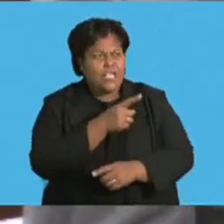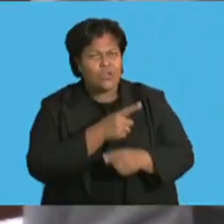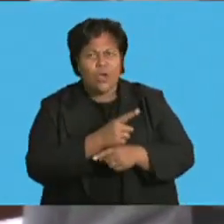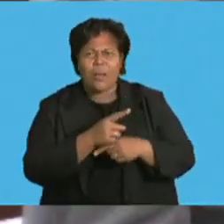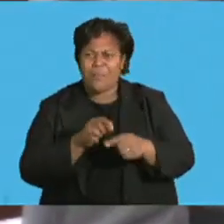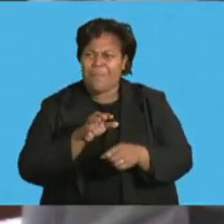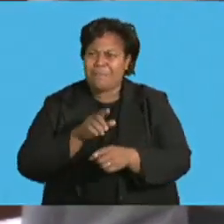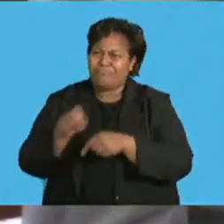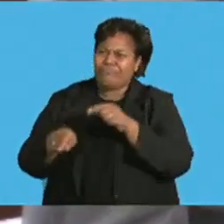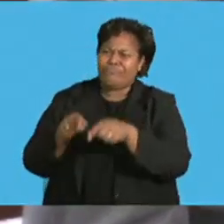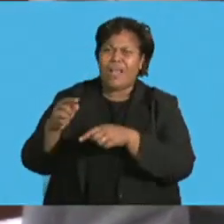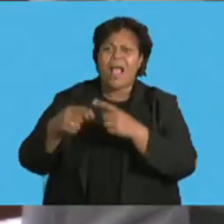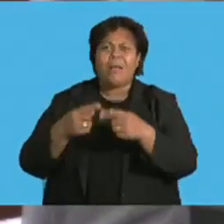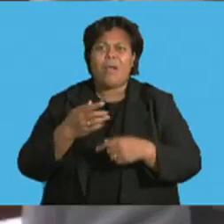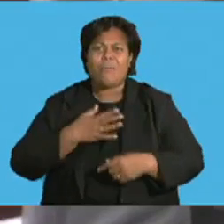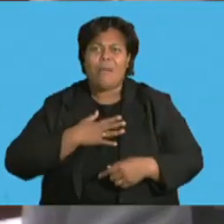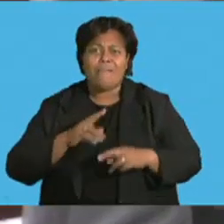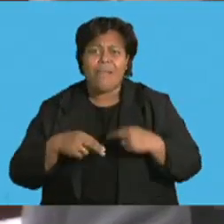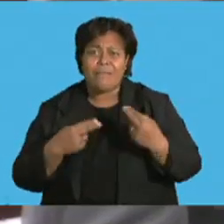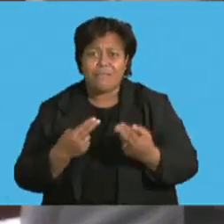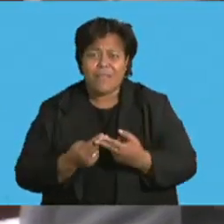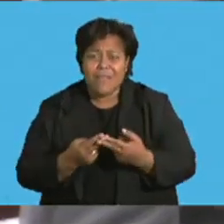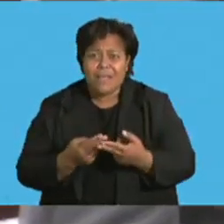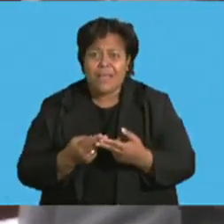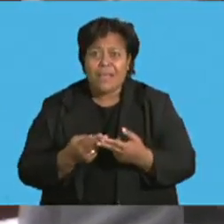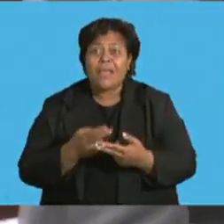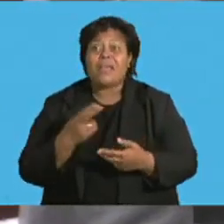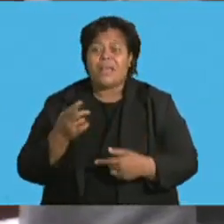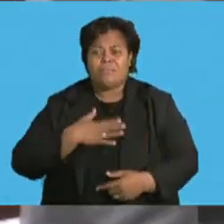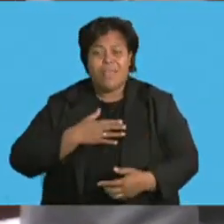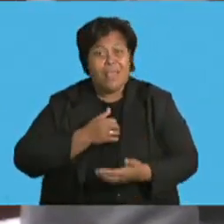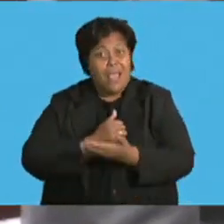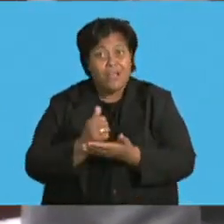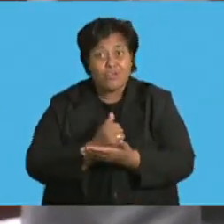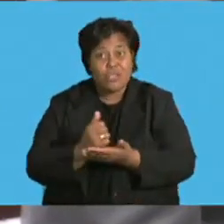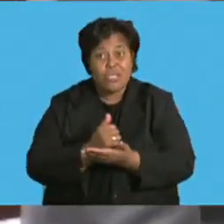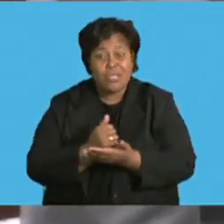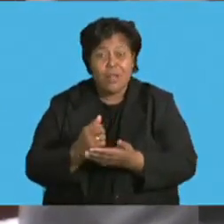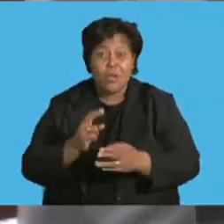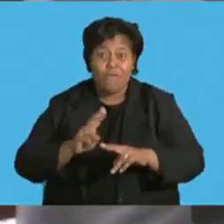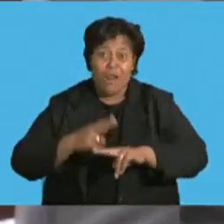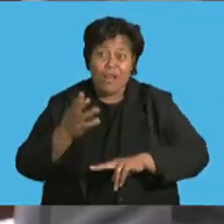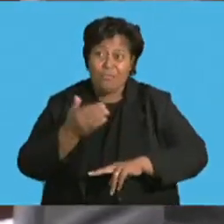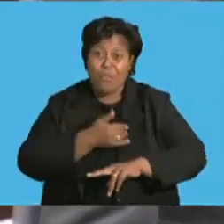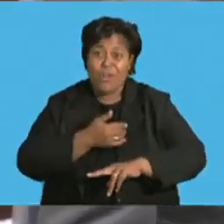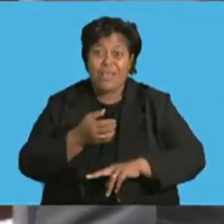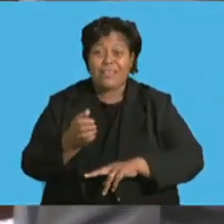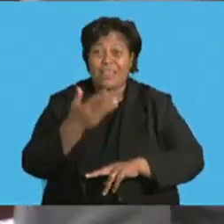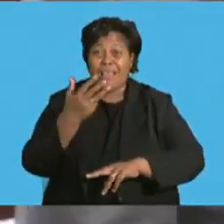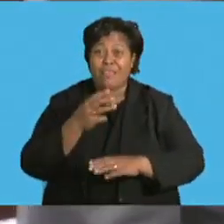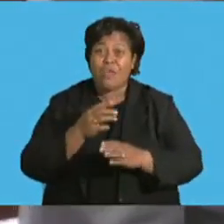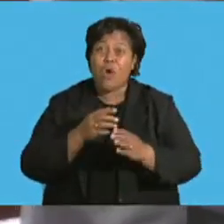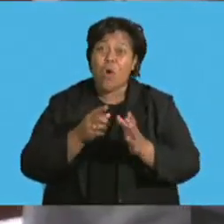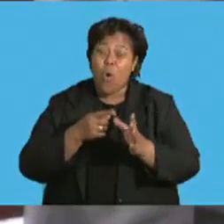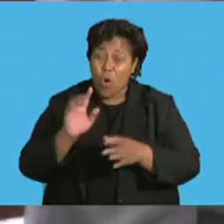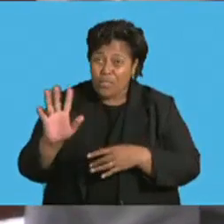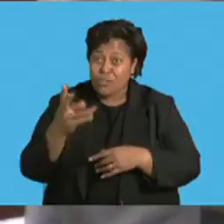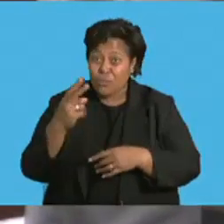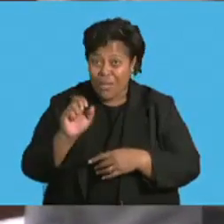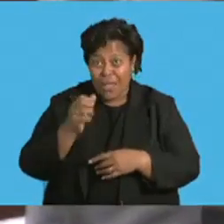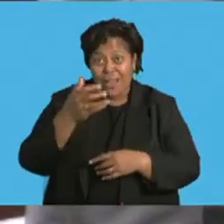are why I reacted as I did the morning of Friday, 9th August 2019. I fully admit that